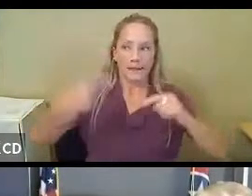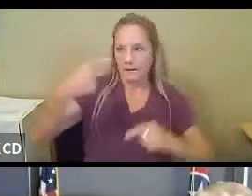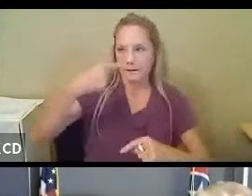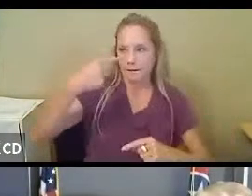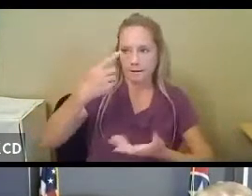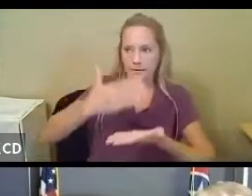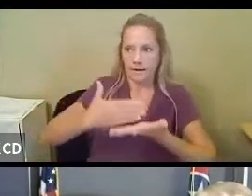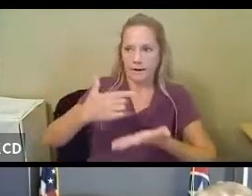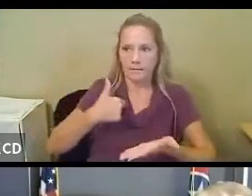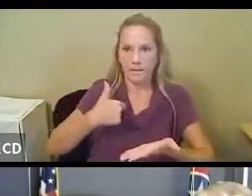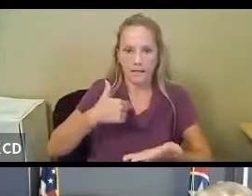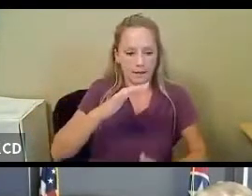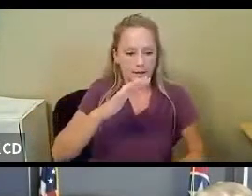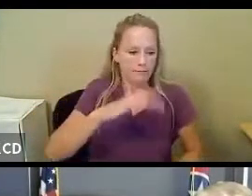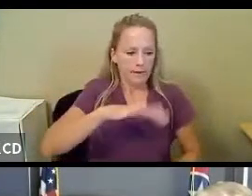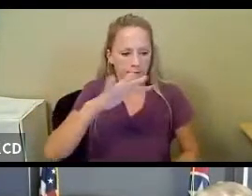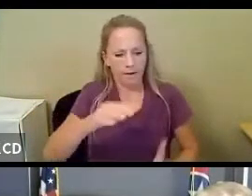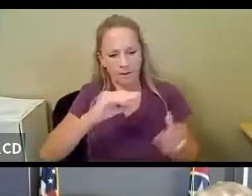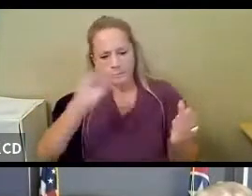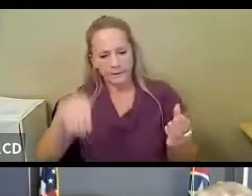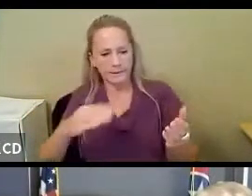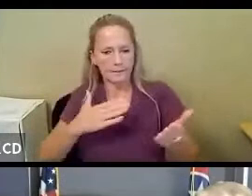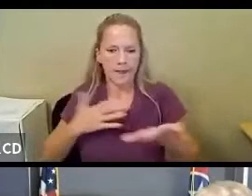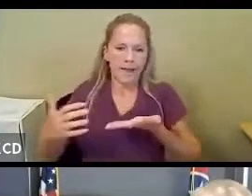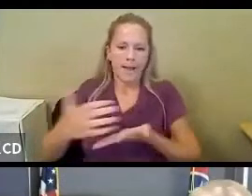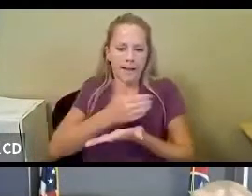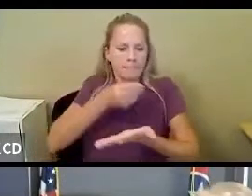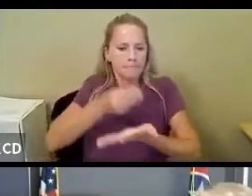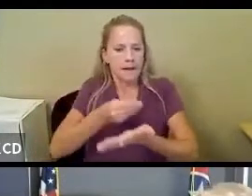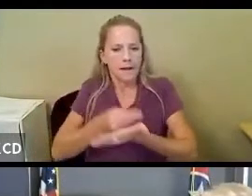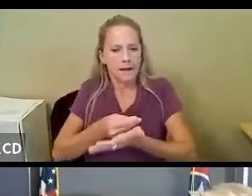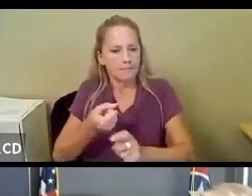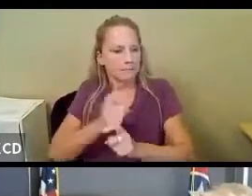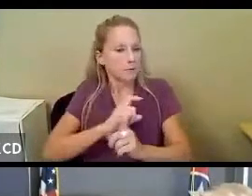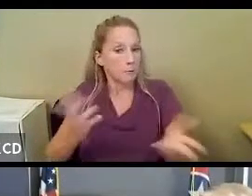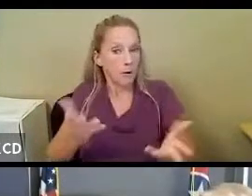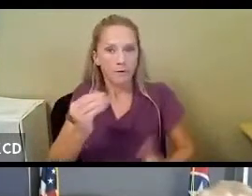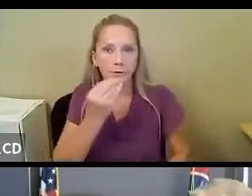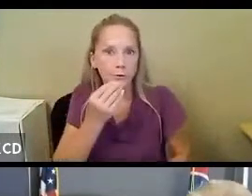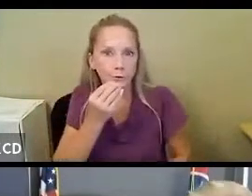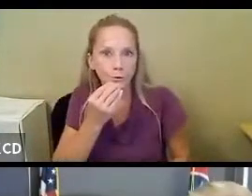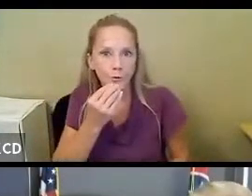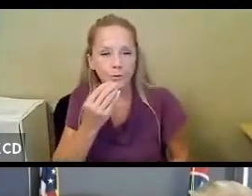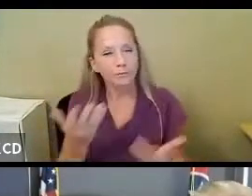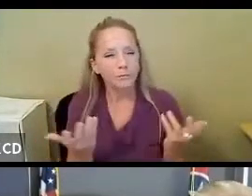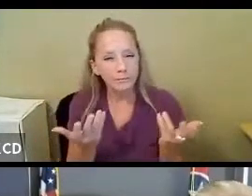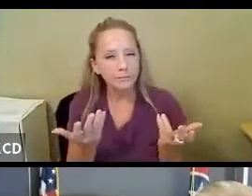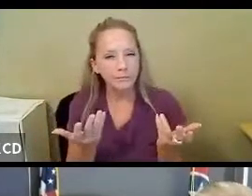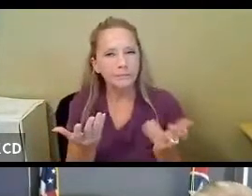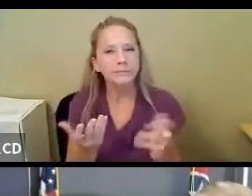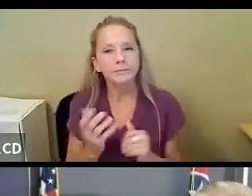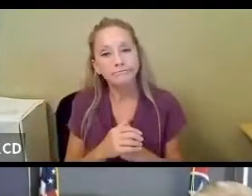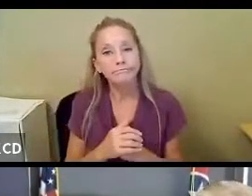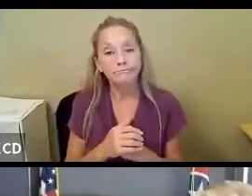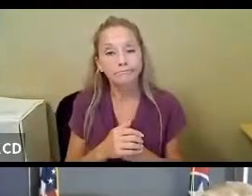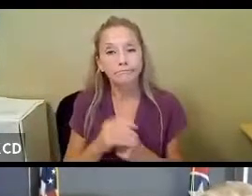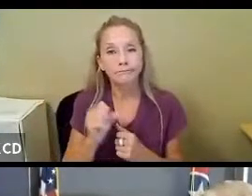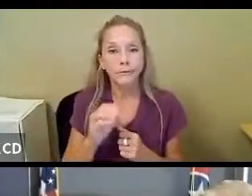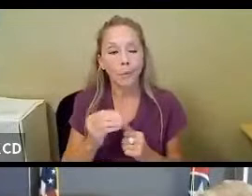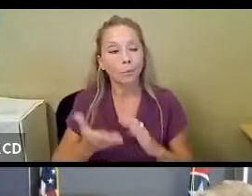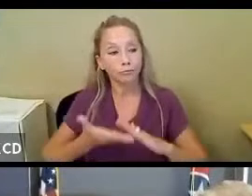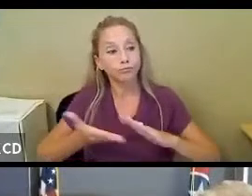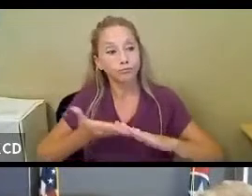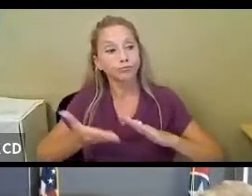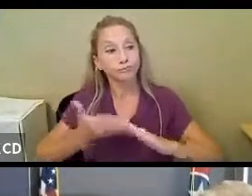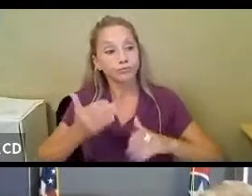55% of my income is from food. It's really difficult to figure that out. I mean, operationally, that's a pretty good definition, but